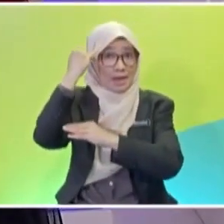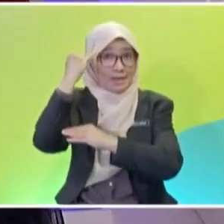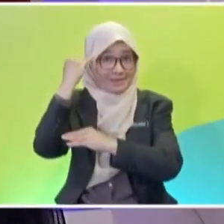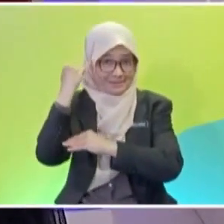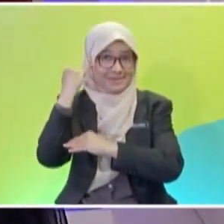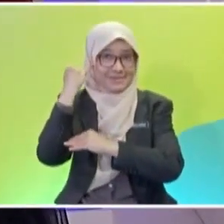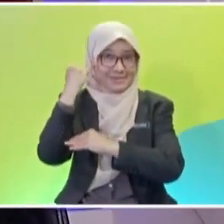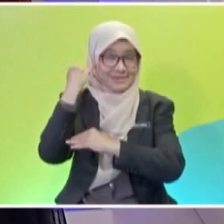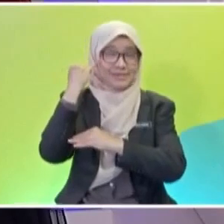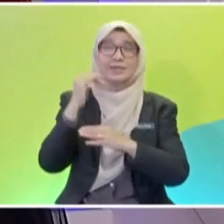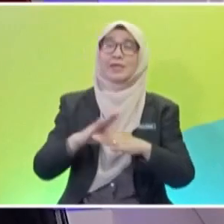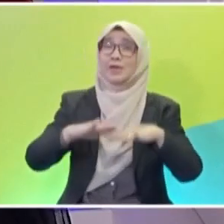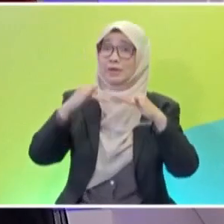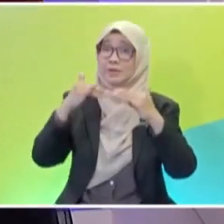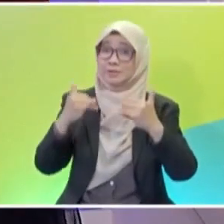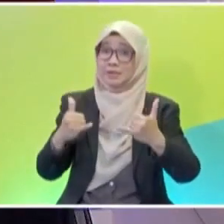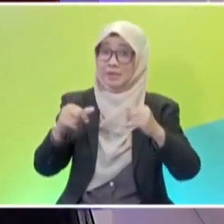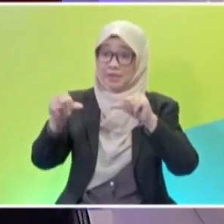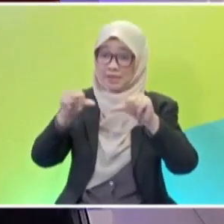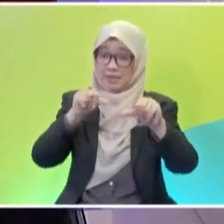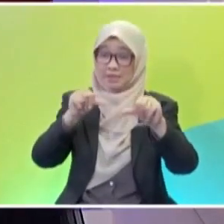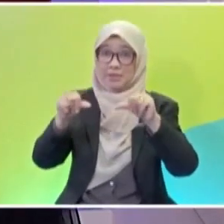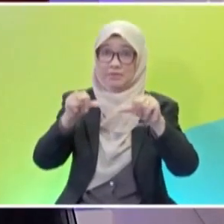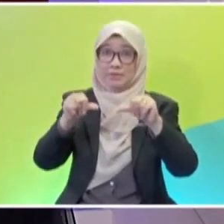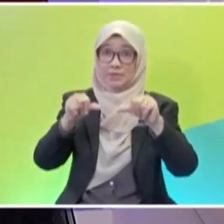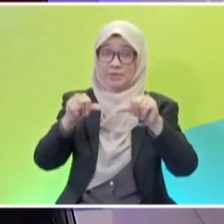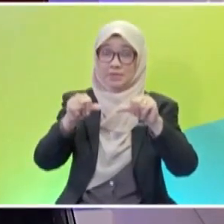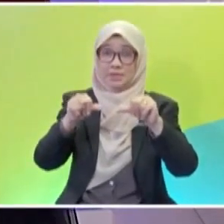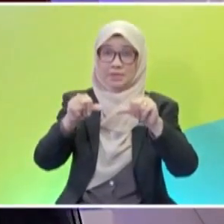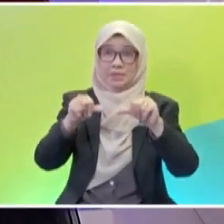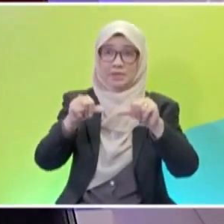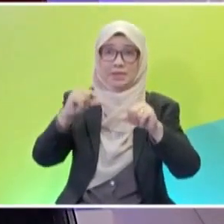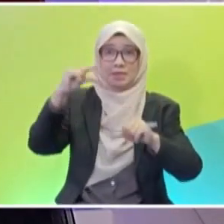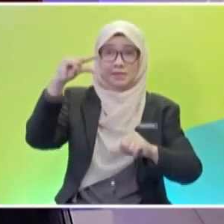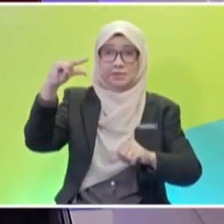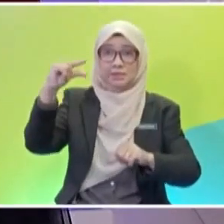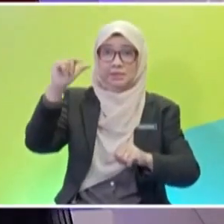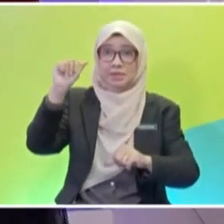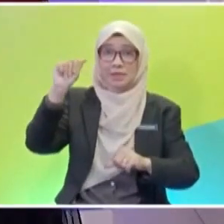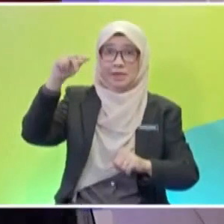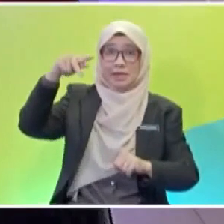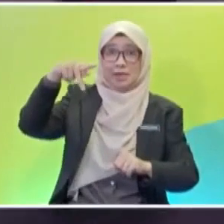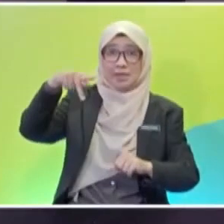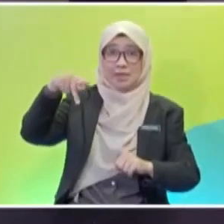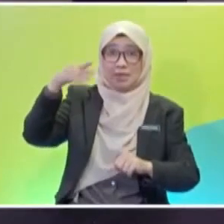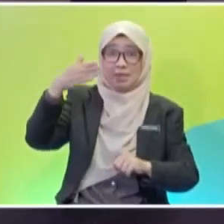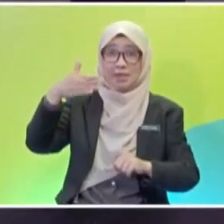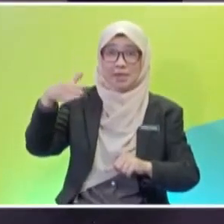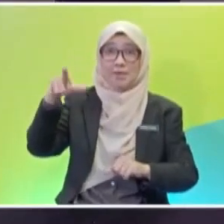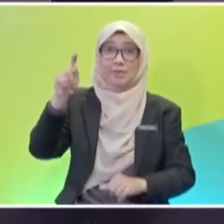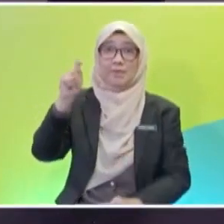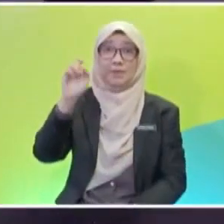it's a little bit tricky, but most of the time it's quite easy. Okay. Right. So there's two tasks here,